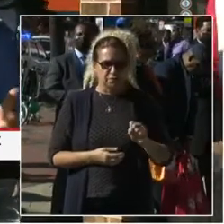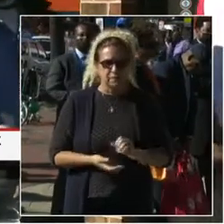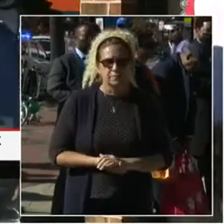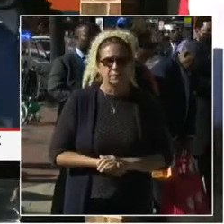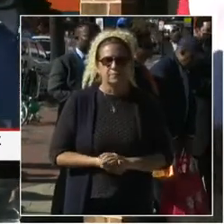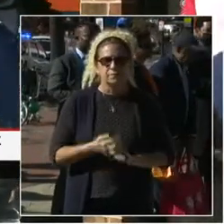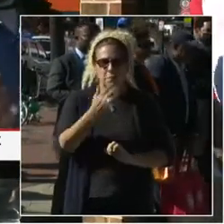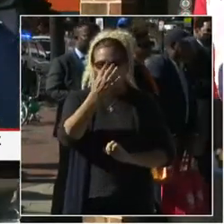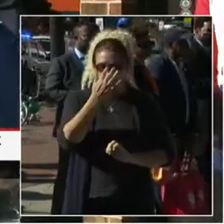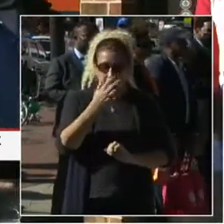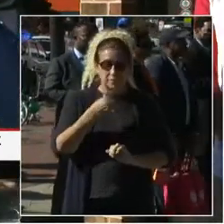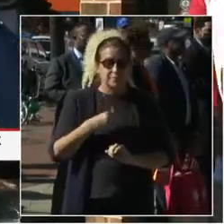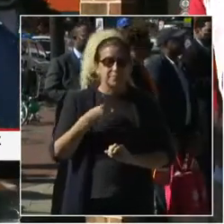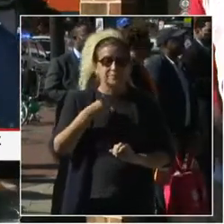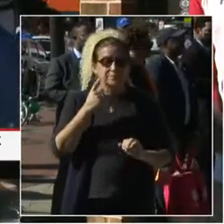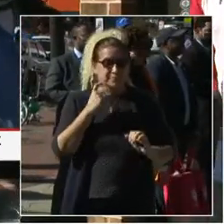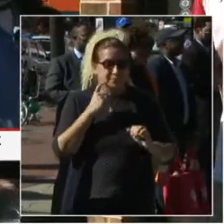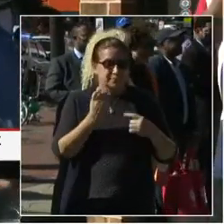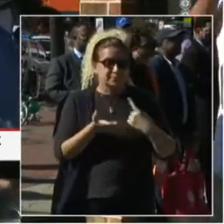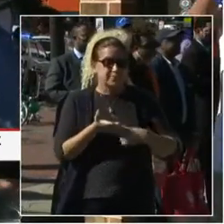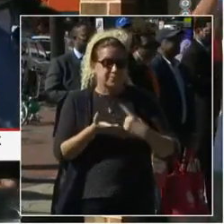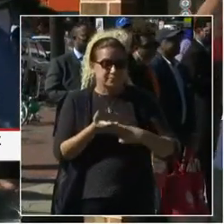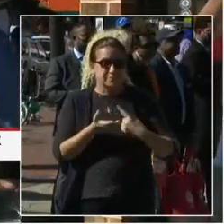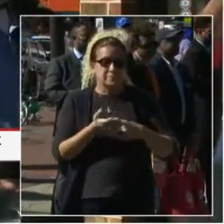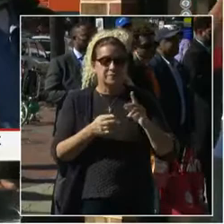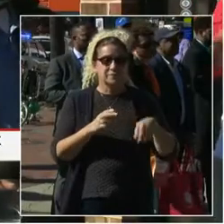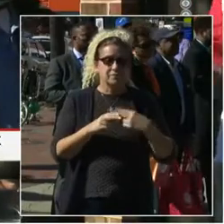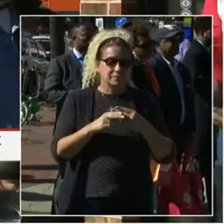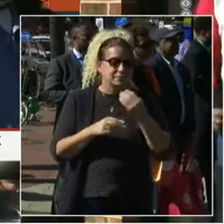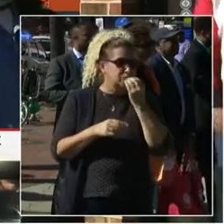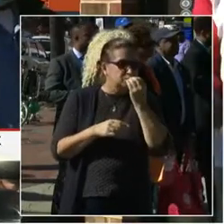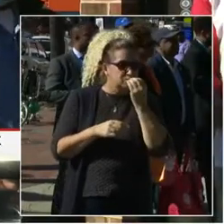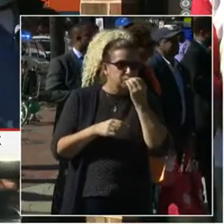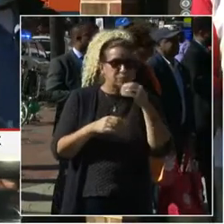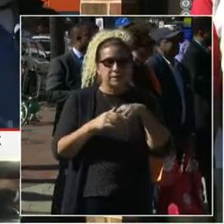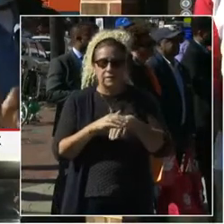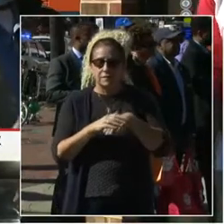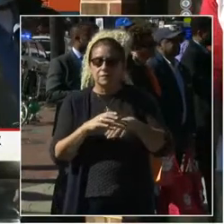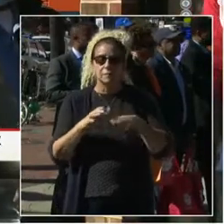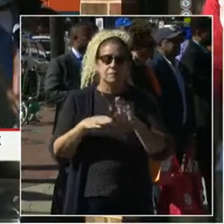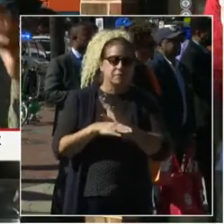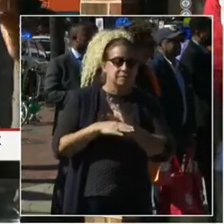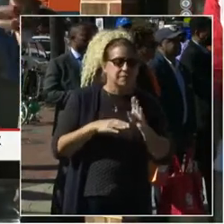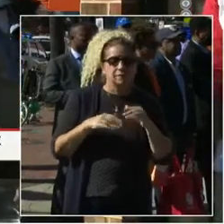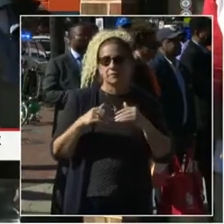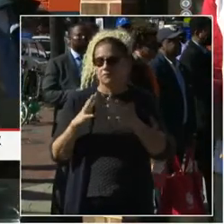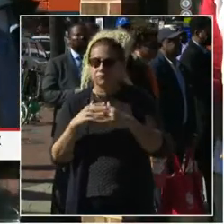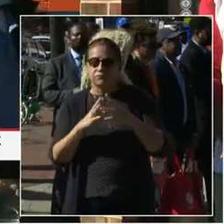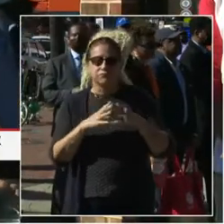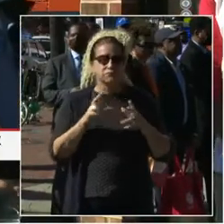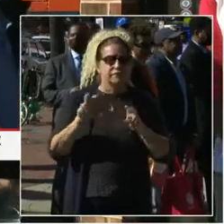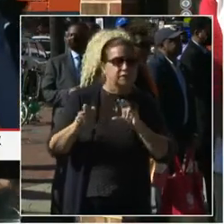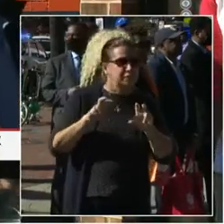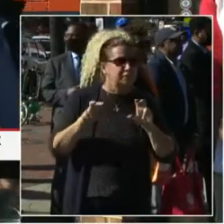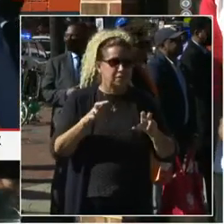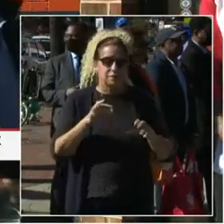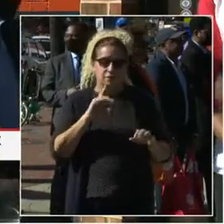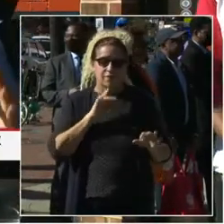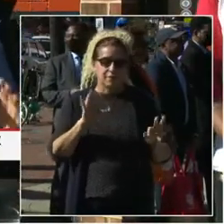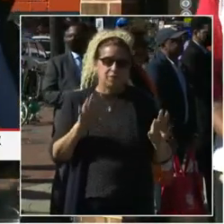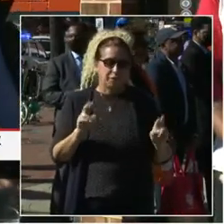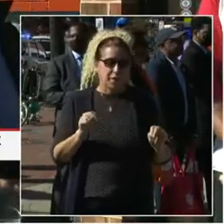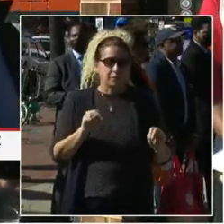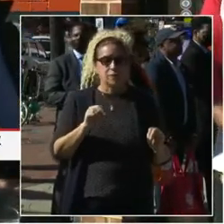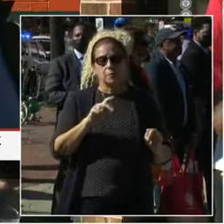right? But it's not all fun and games for us, because what people do in restaurants and hiring DC residents